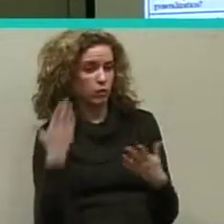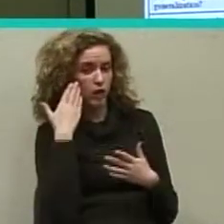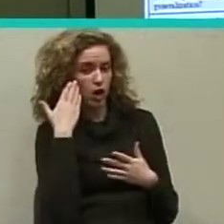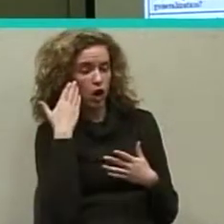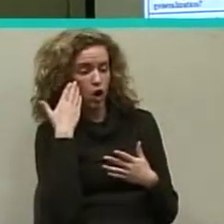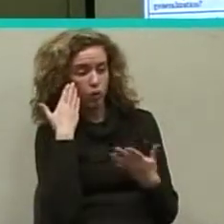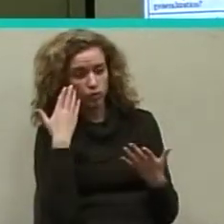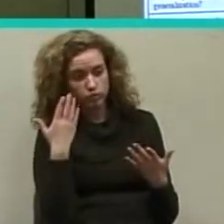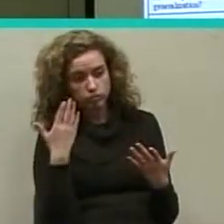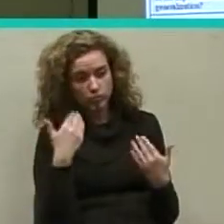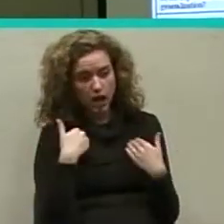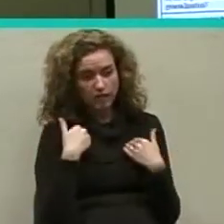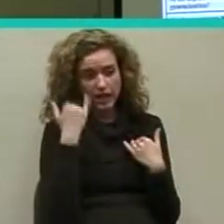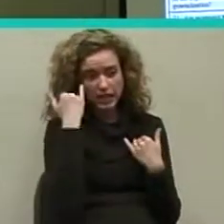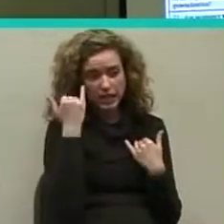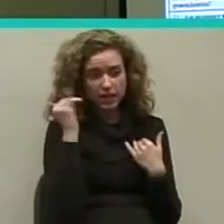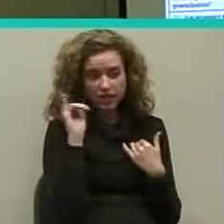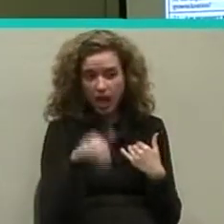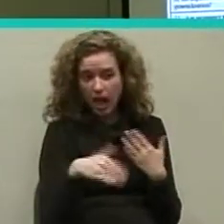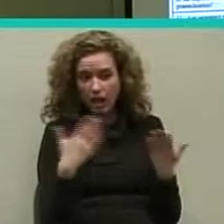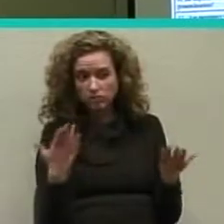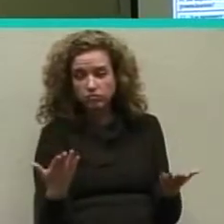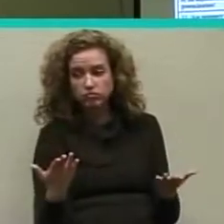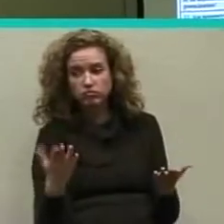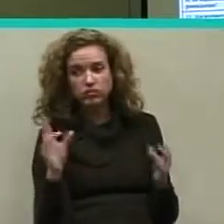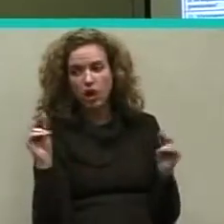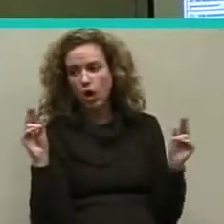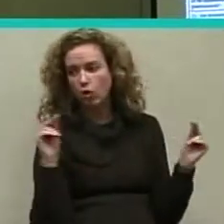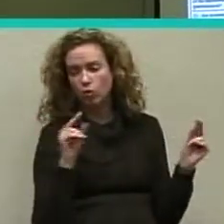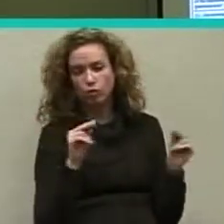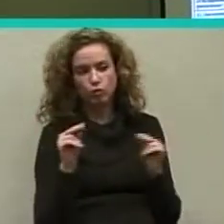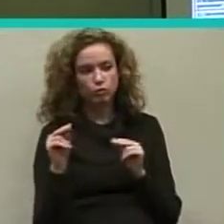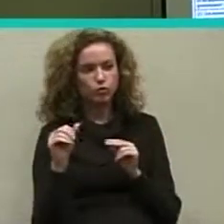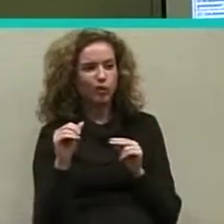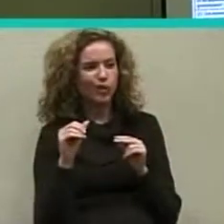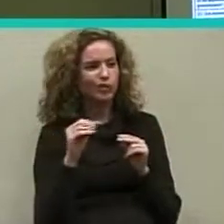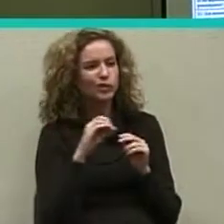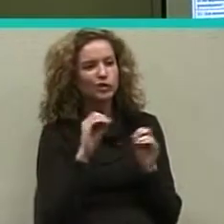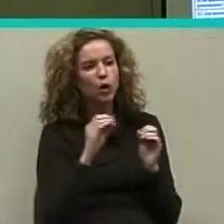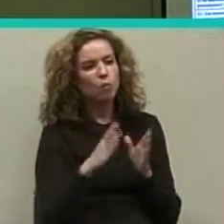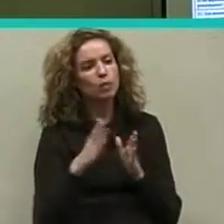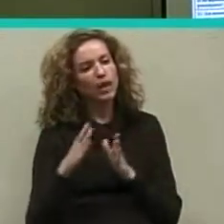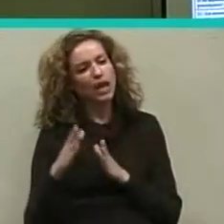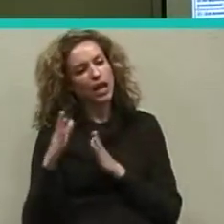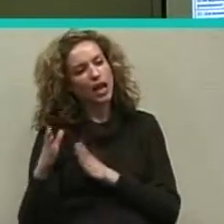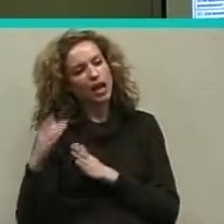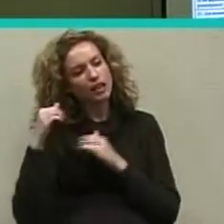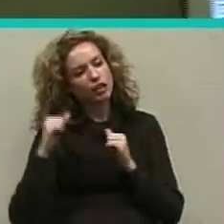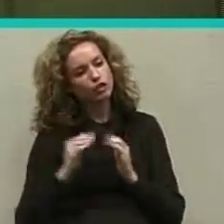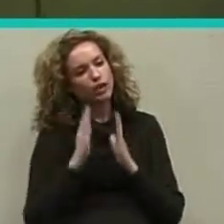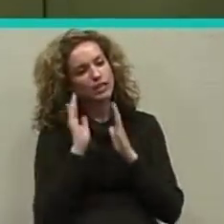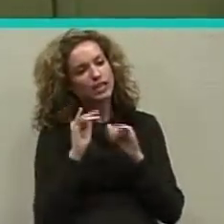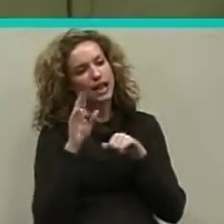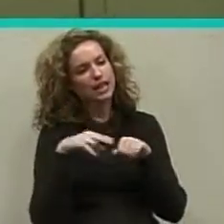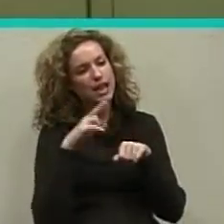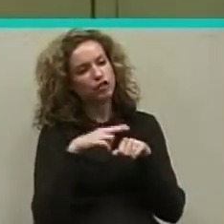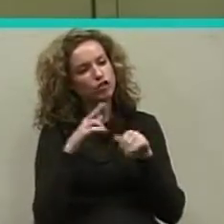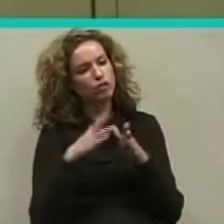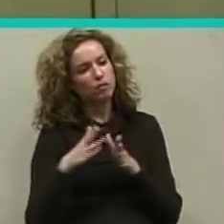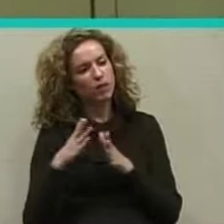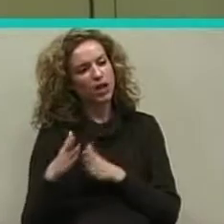Any sense of that come through the BIP? All right, so we don't have any plan that really addresses the nature of the problem behavior, or the function of the problem